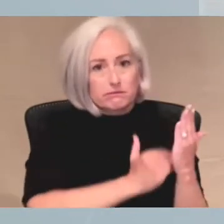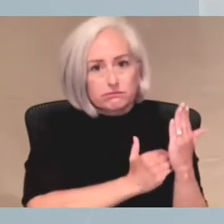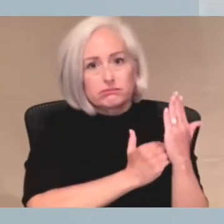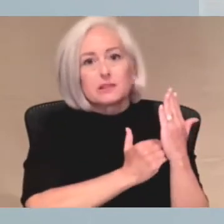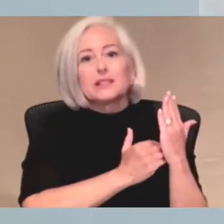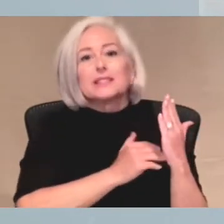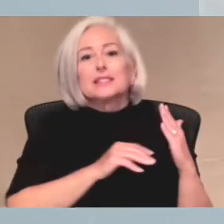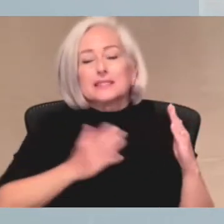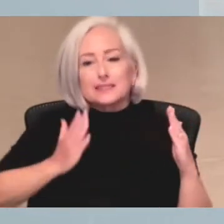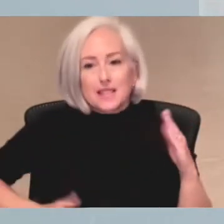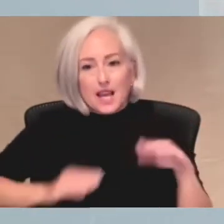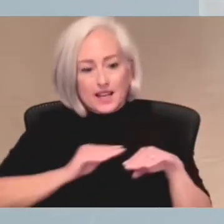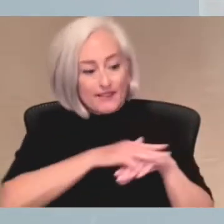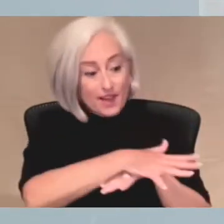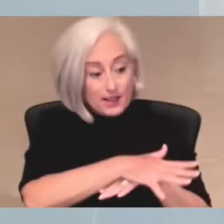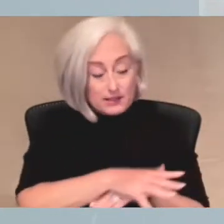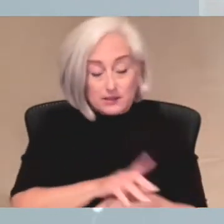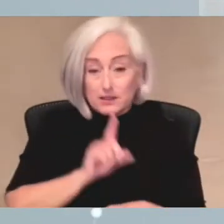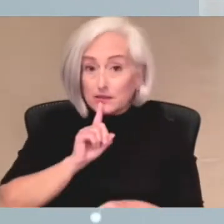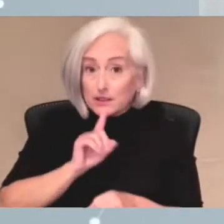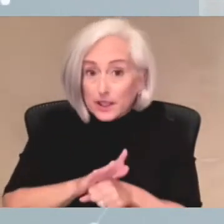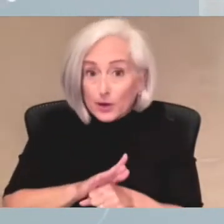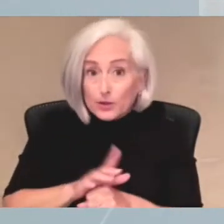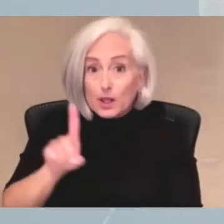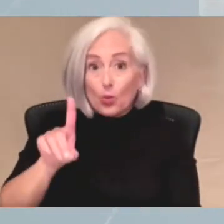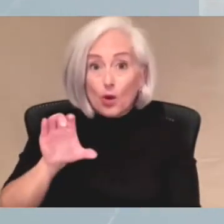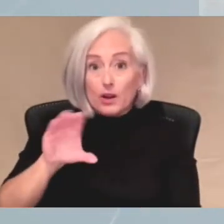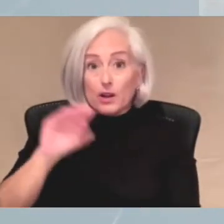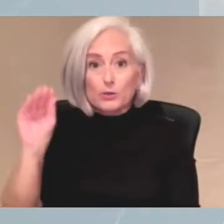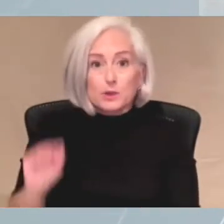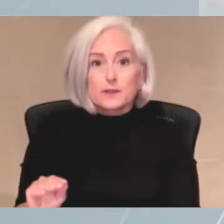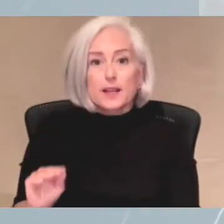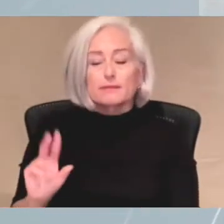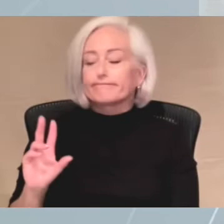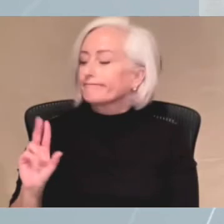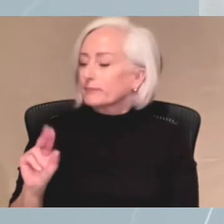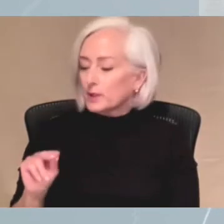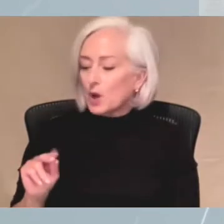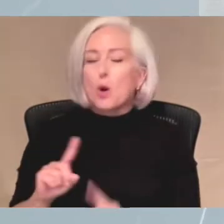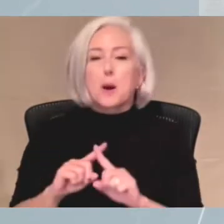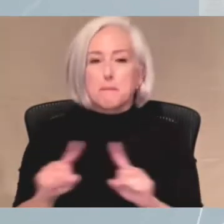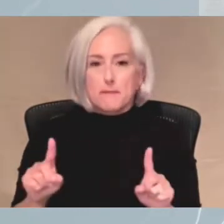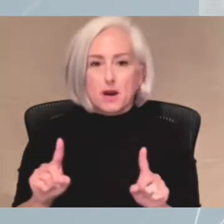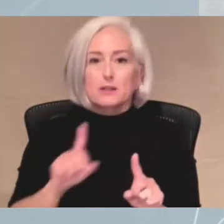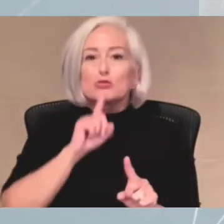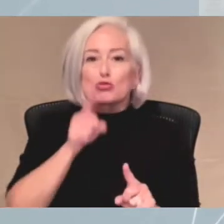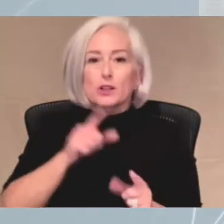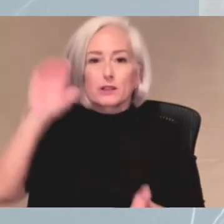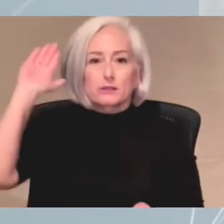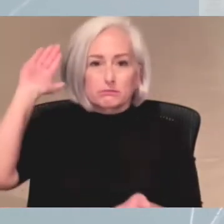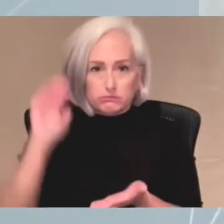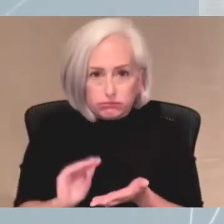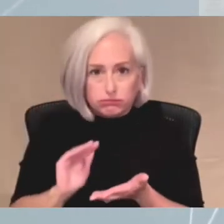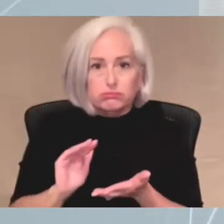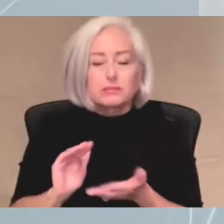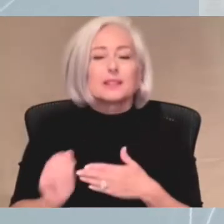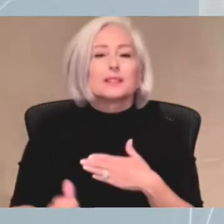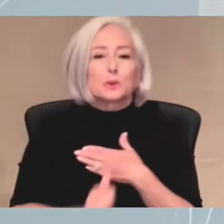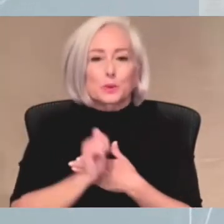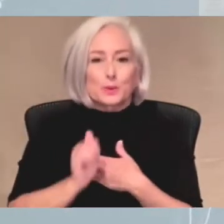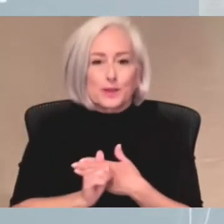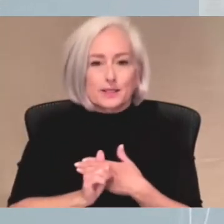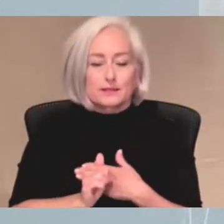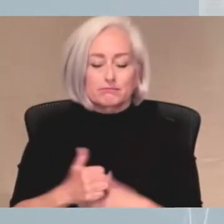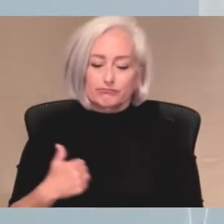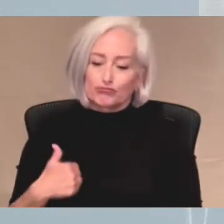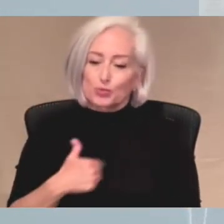guarantee 100%, but it significantly lowers those risks. And so for us, that was we were lucky enough to travel for it. That was